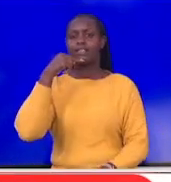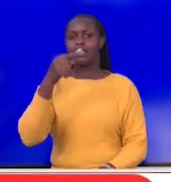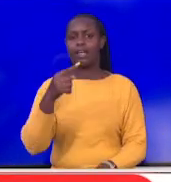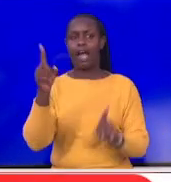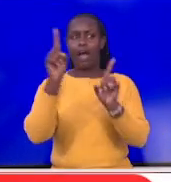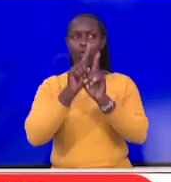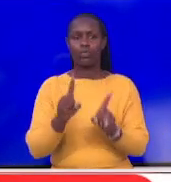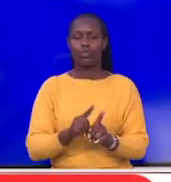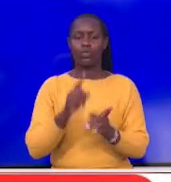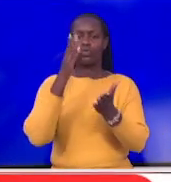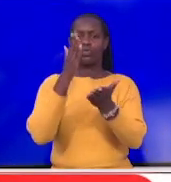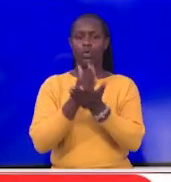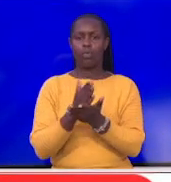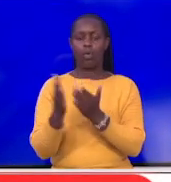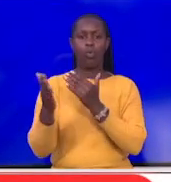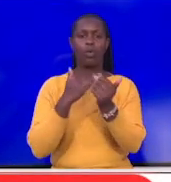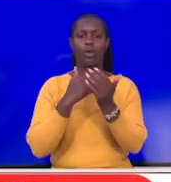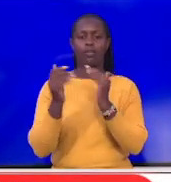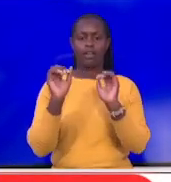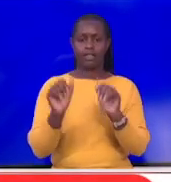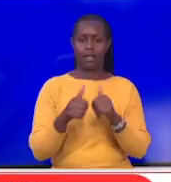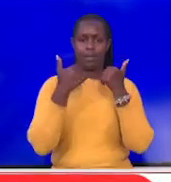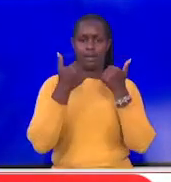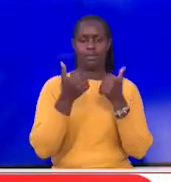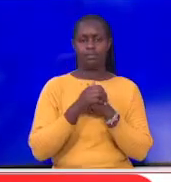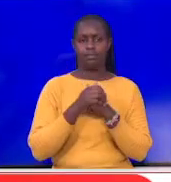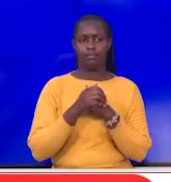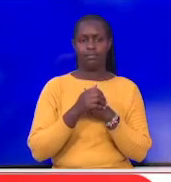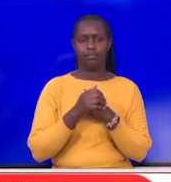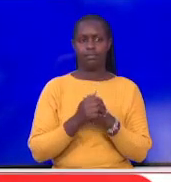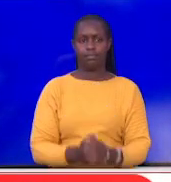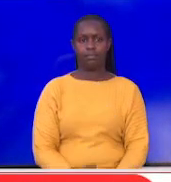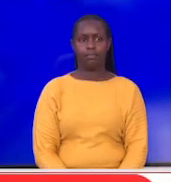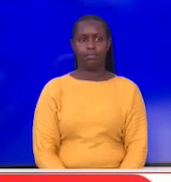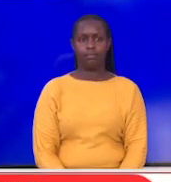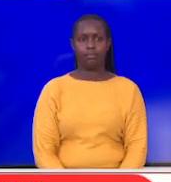kin. Sheila Chelangat for TV 47. Thank you.